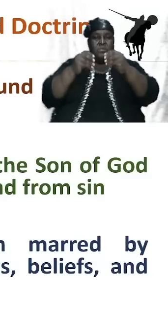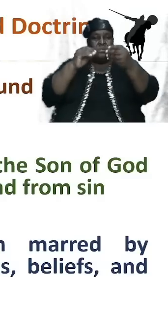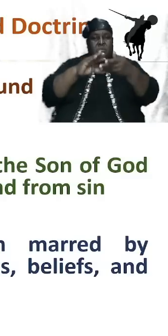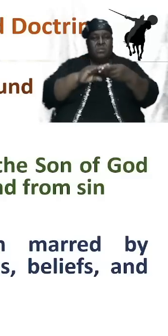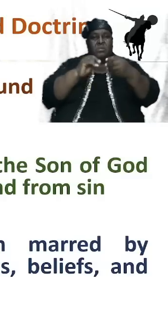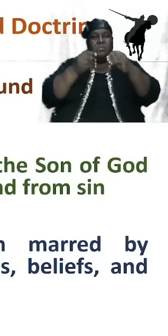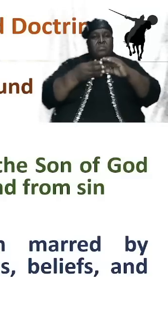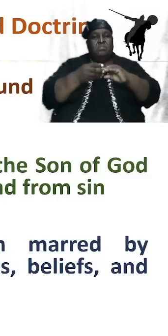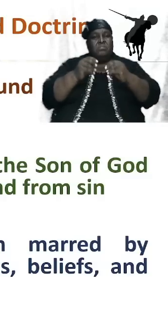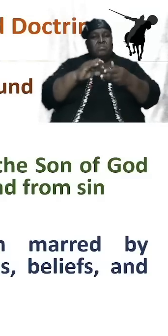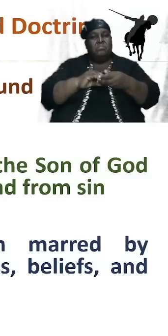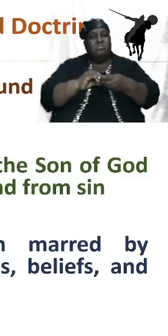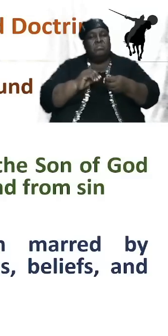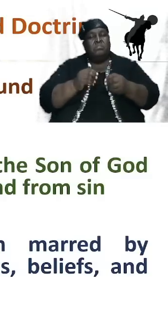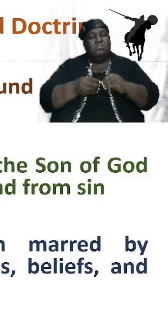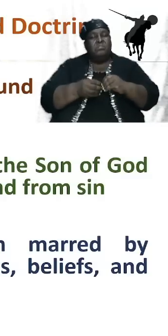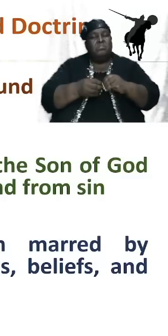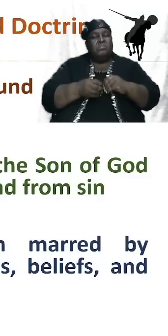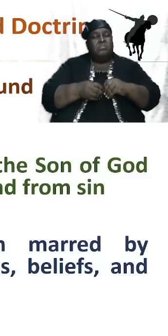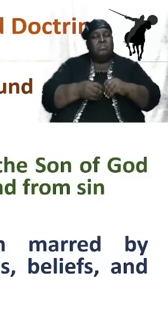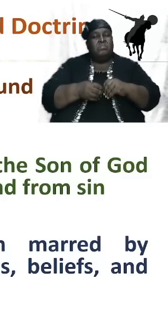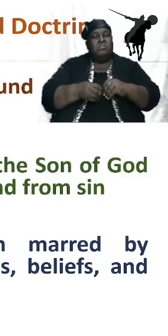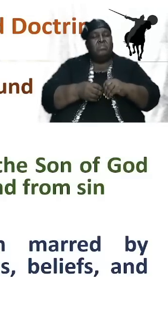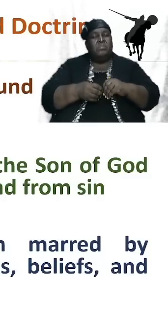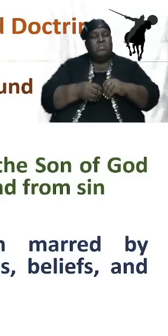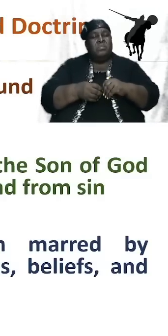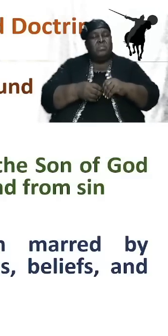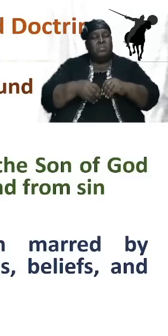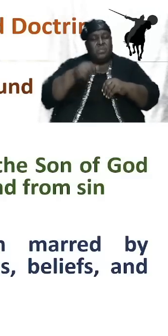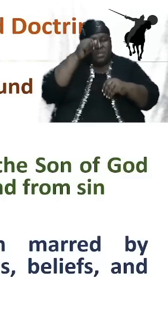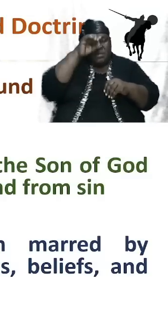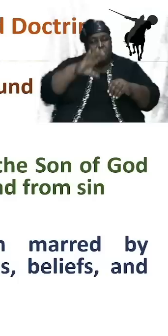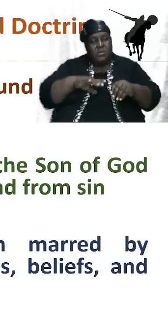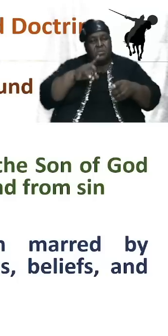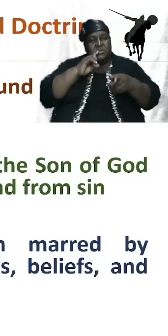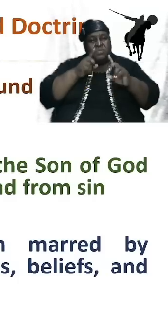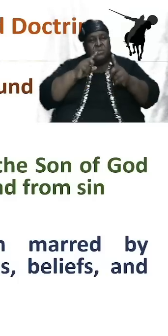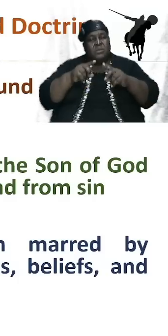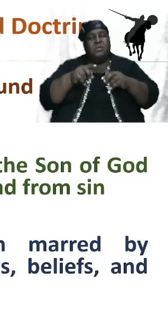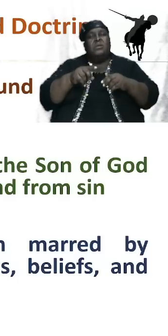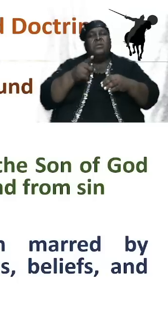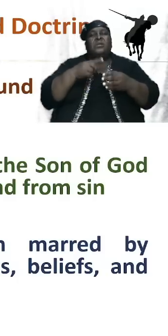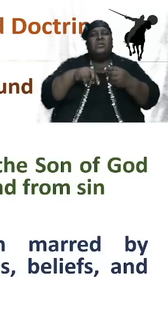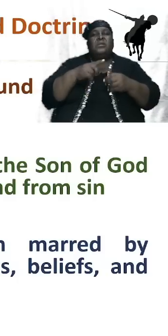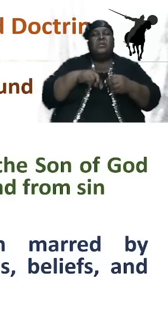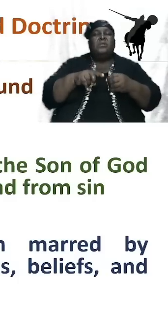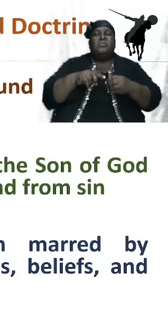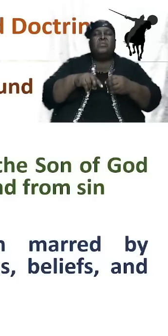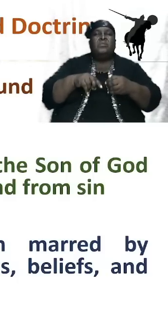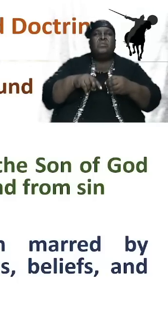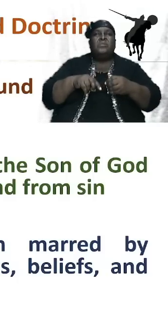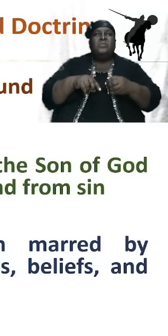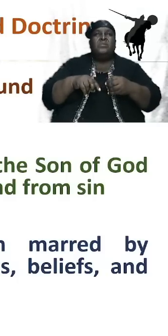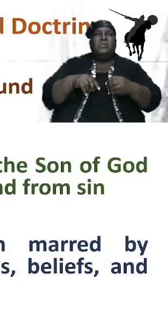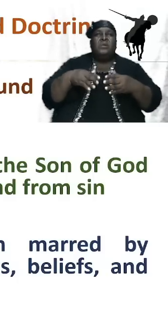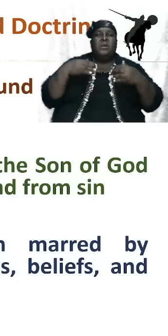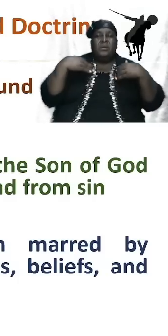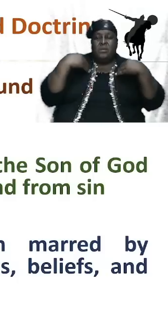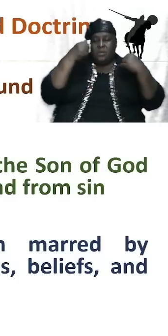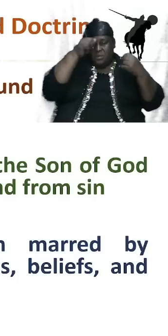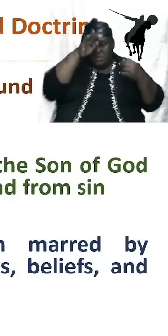a program, and David K. Berner was talking about a particular young gentleman who, the mere fact that